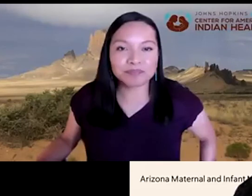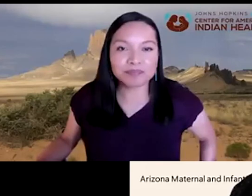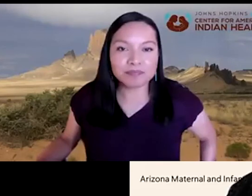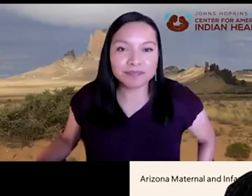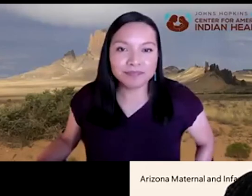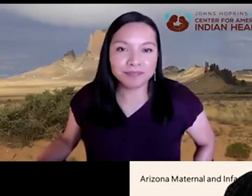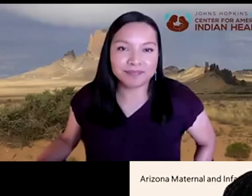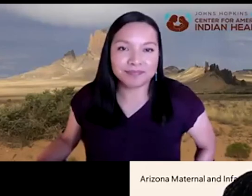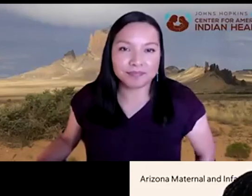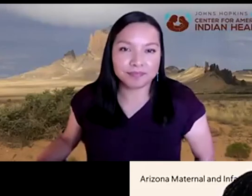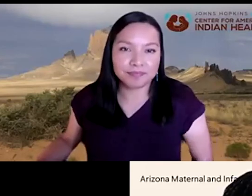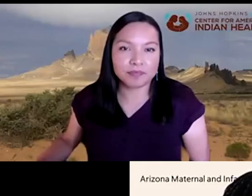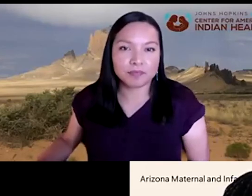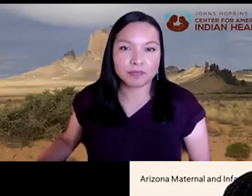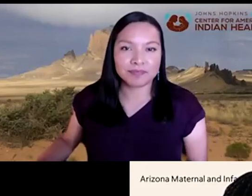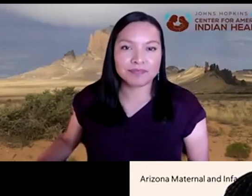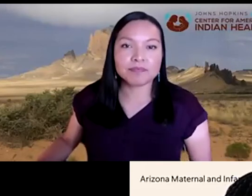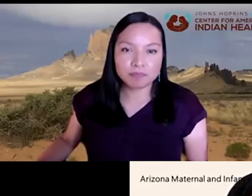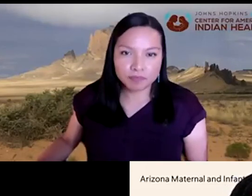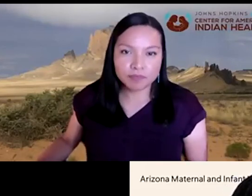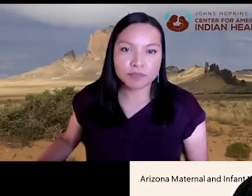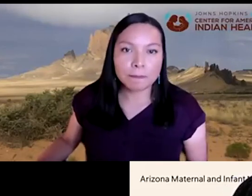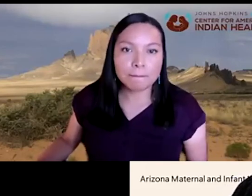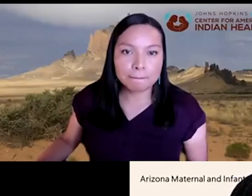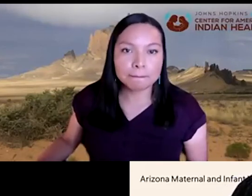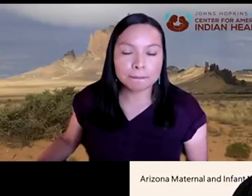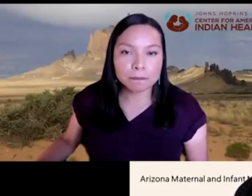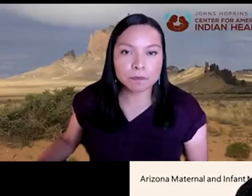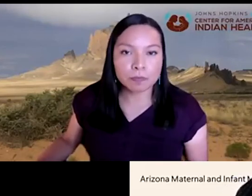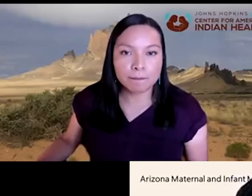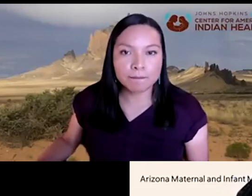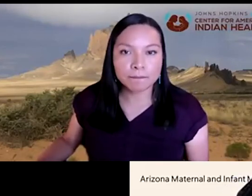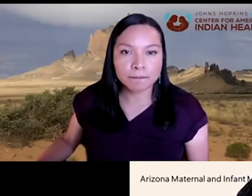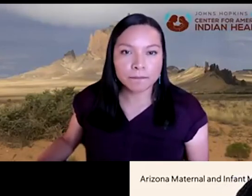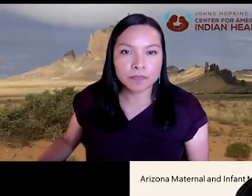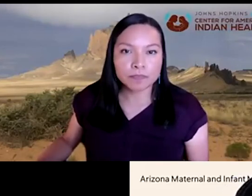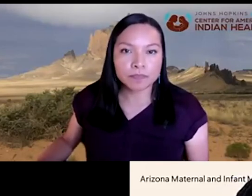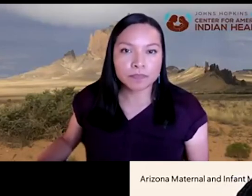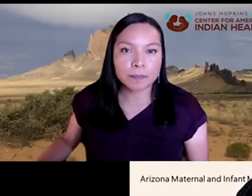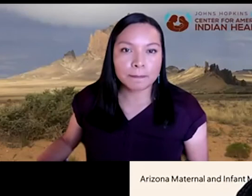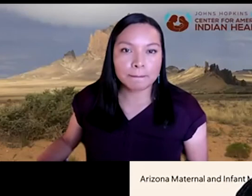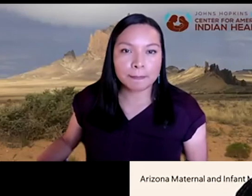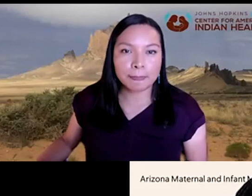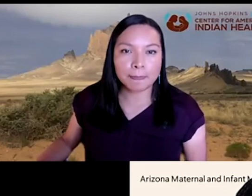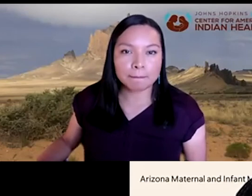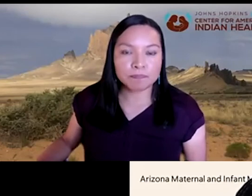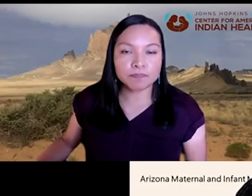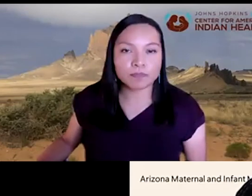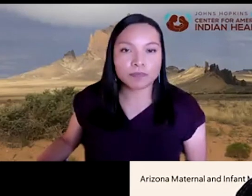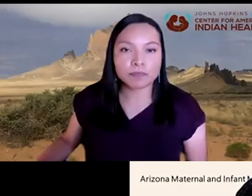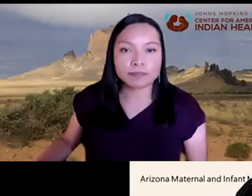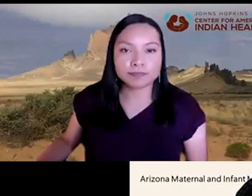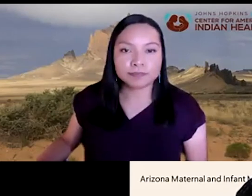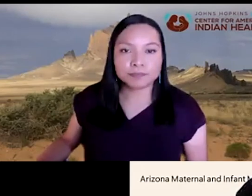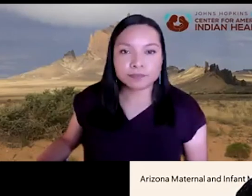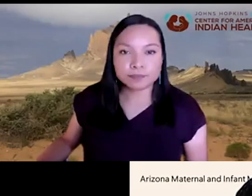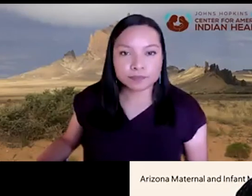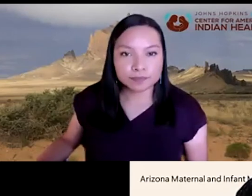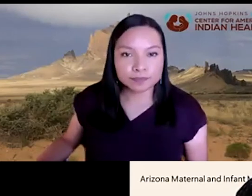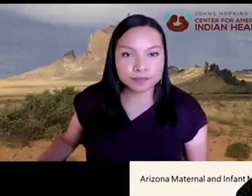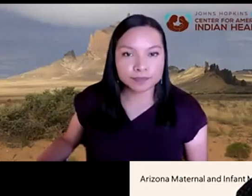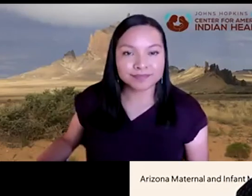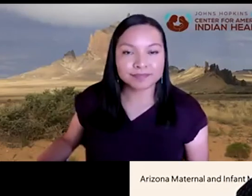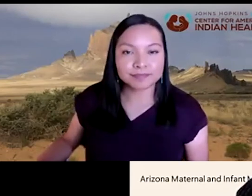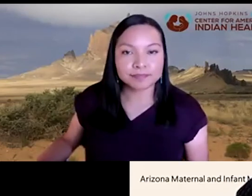So right now I've got a couple of questions for each of you. And then we're hoping to bring back Dr. Lynn to answer